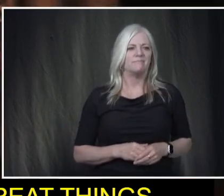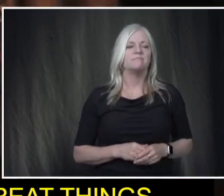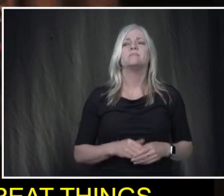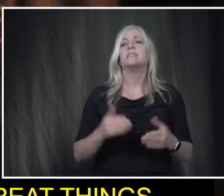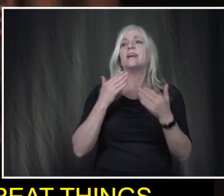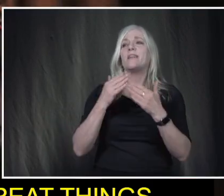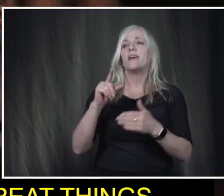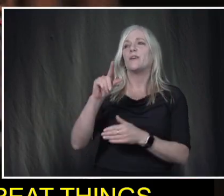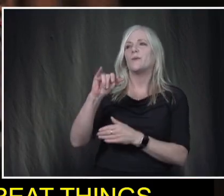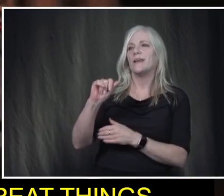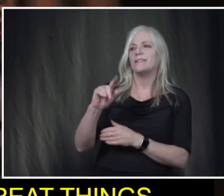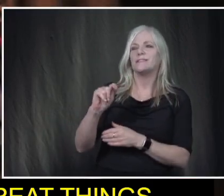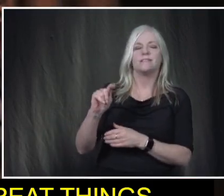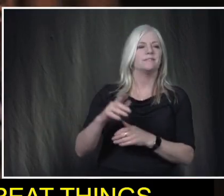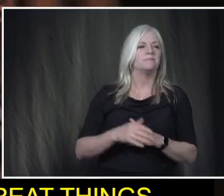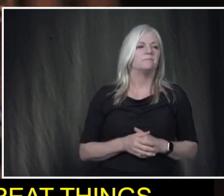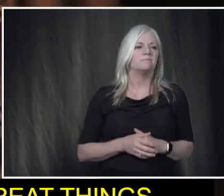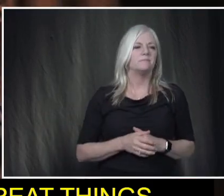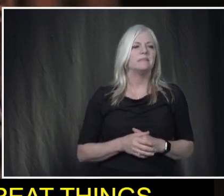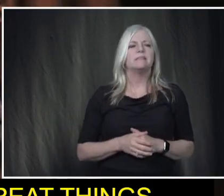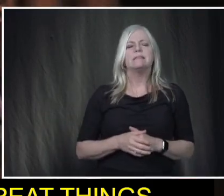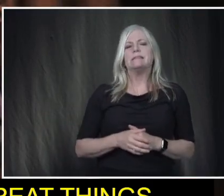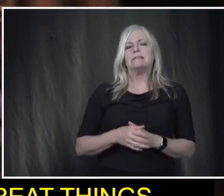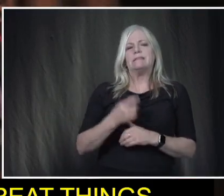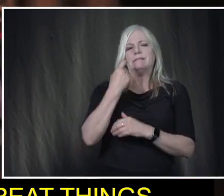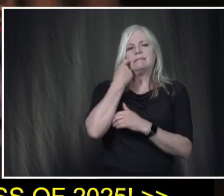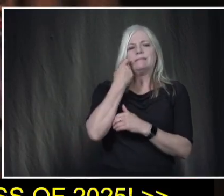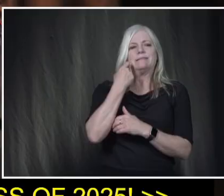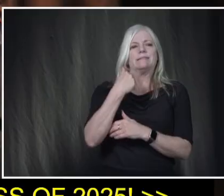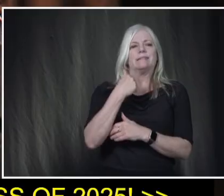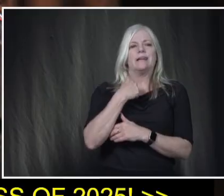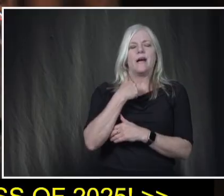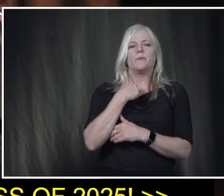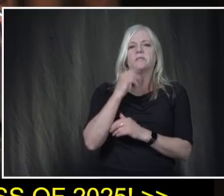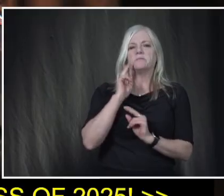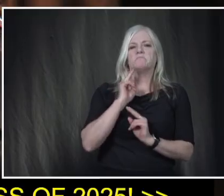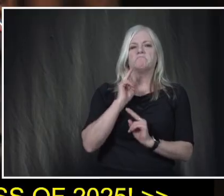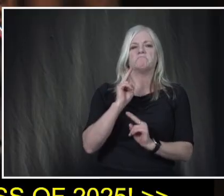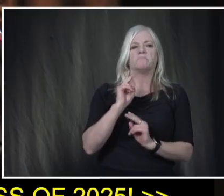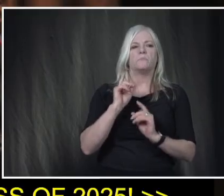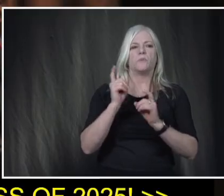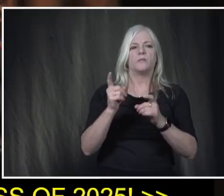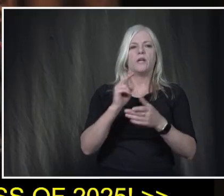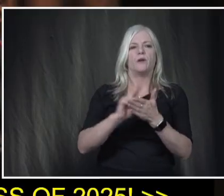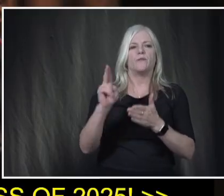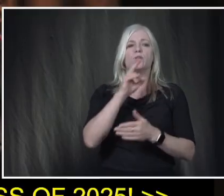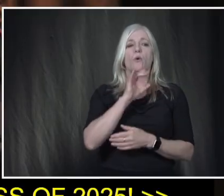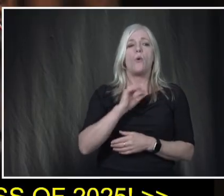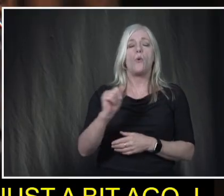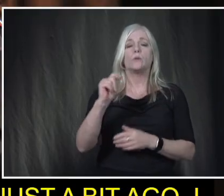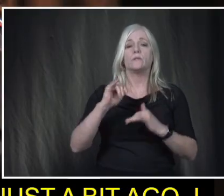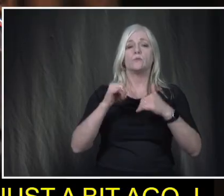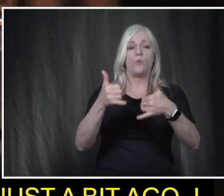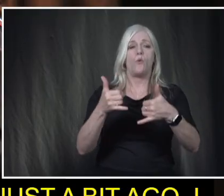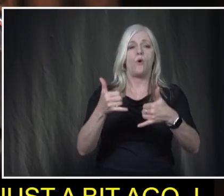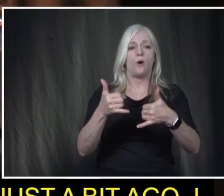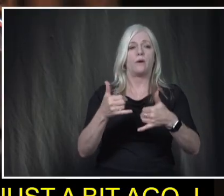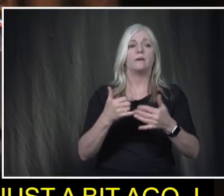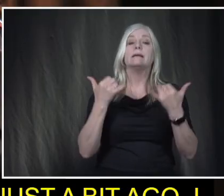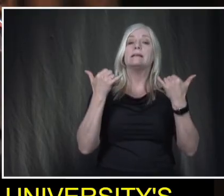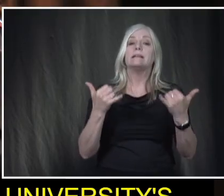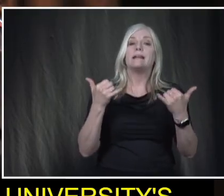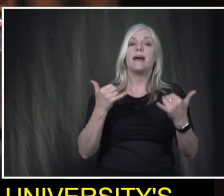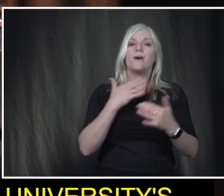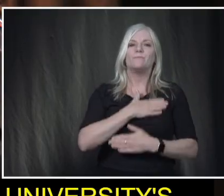Thank you, Git. Just a bit ago, I was privileged to present the university's oldest award. Now I